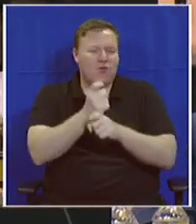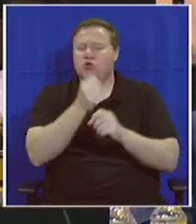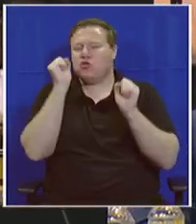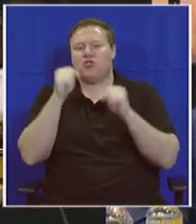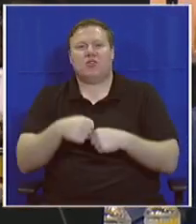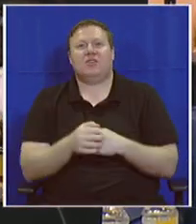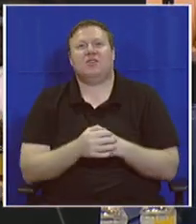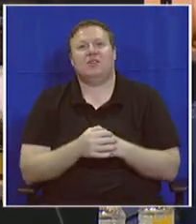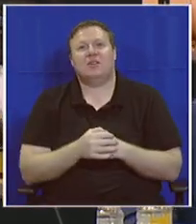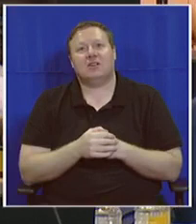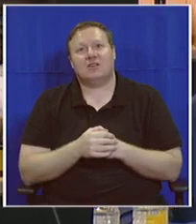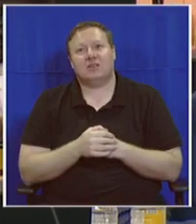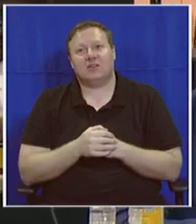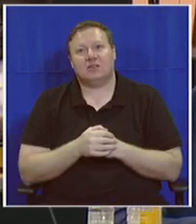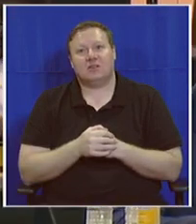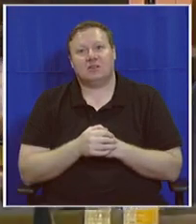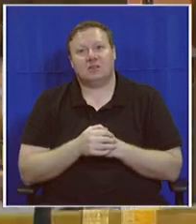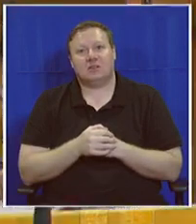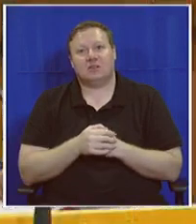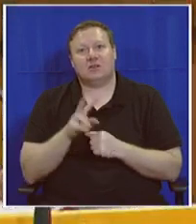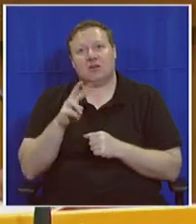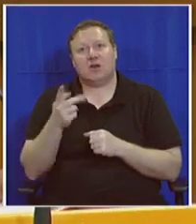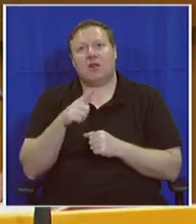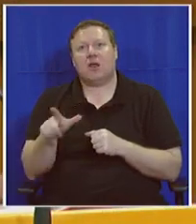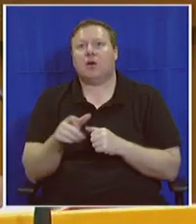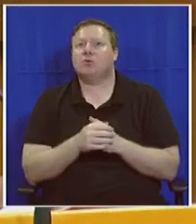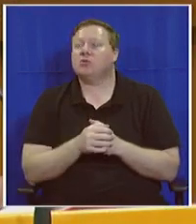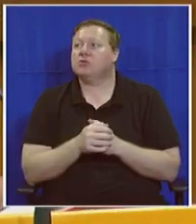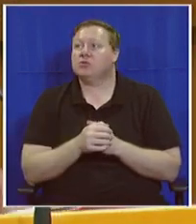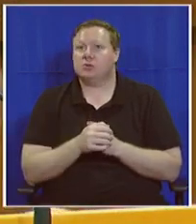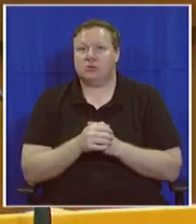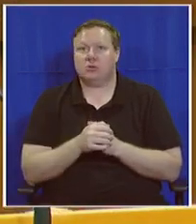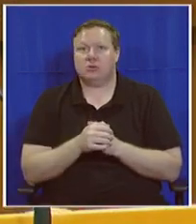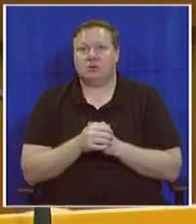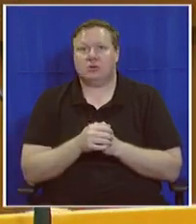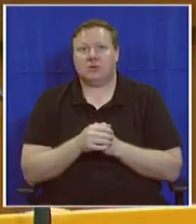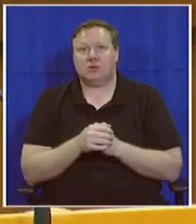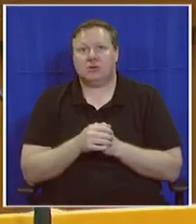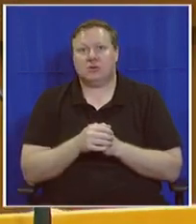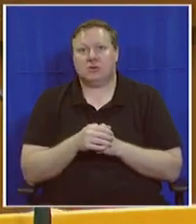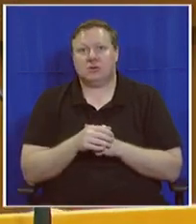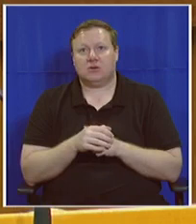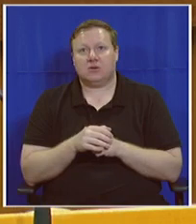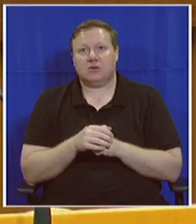you, Mamkosazan, was a Kalema Devin. Kalema Devin,